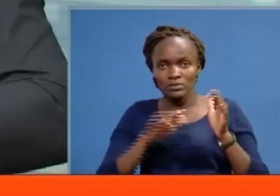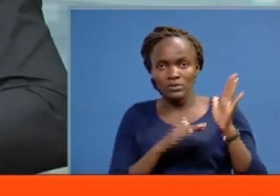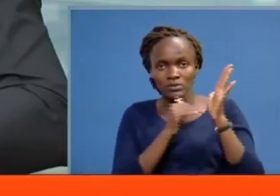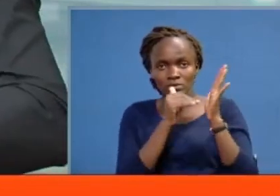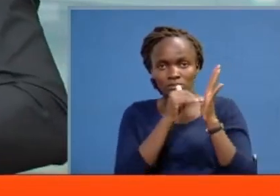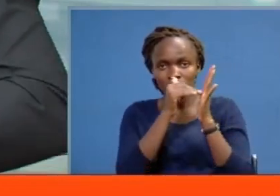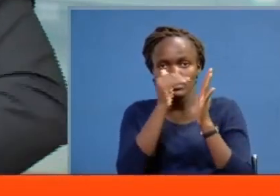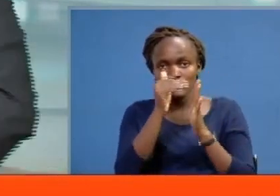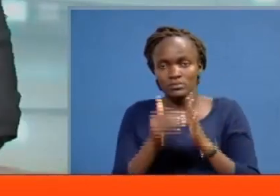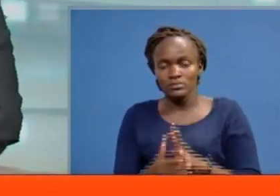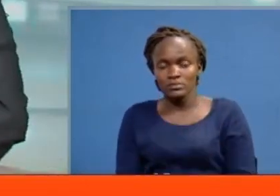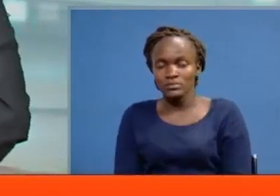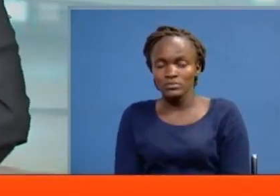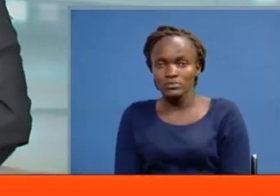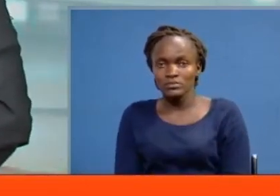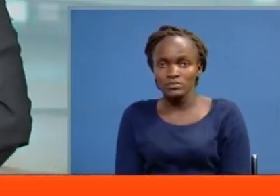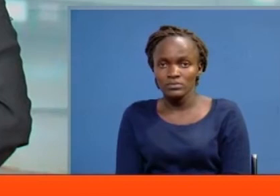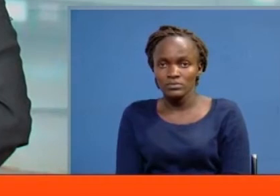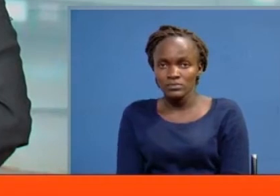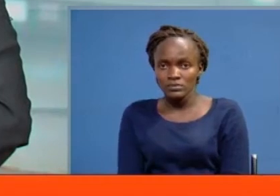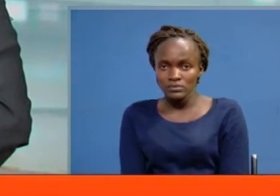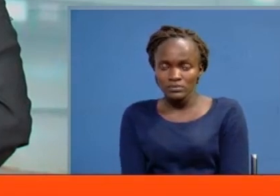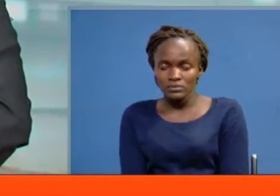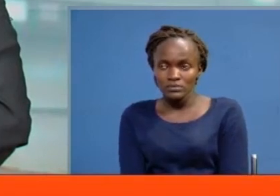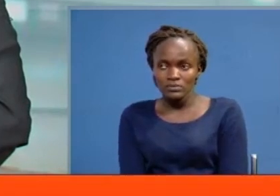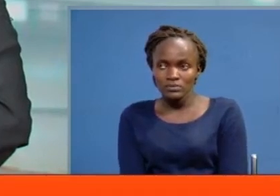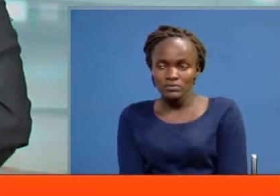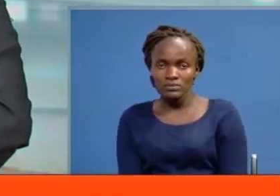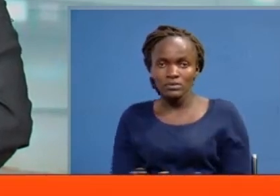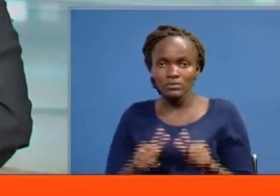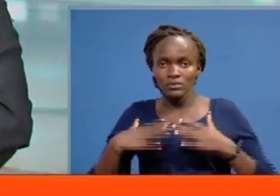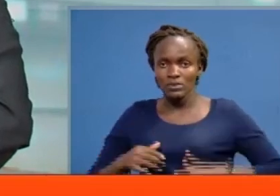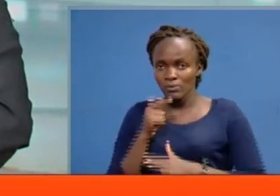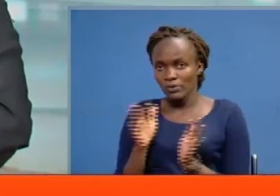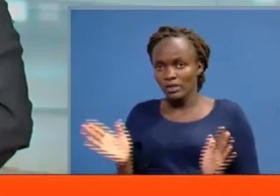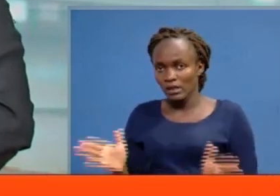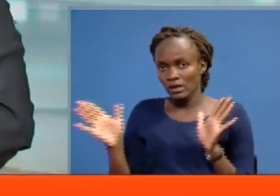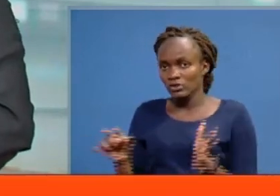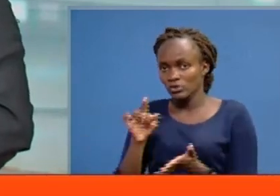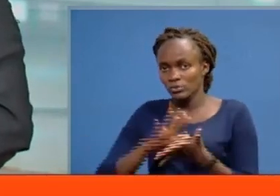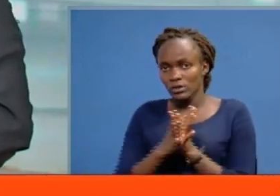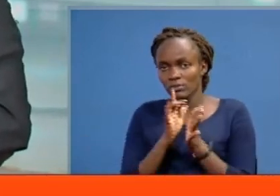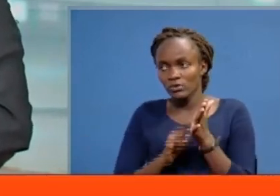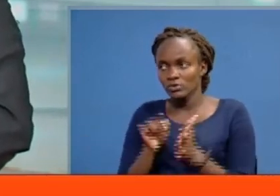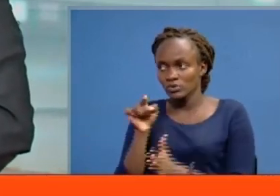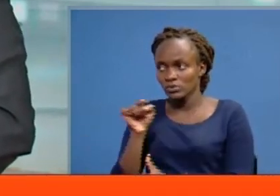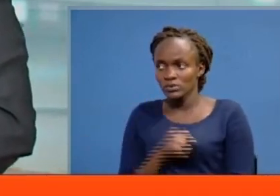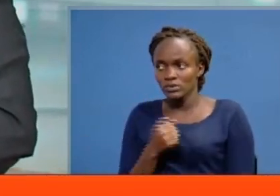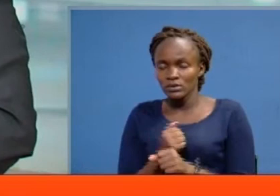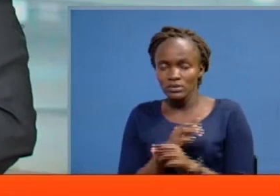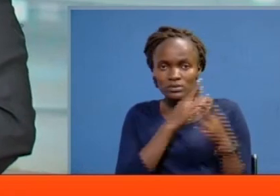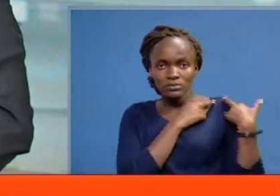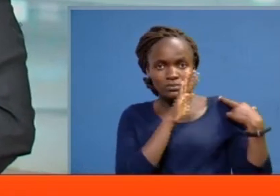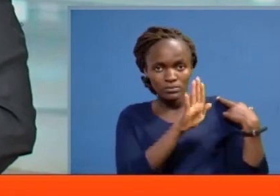career, tell us about mentors. Talk to us about mentors and what is their role in making sure that